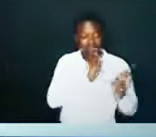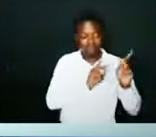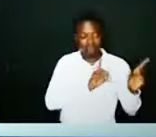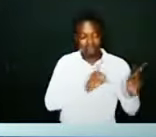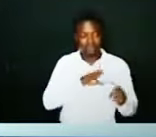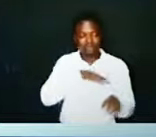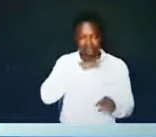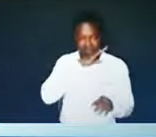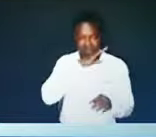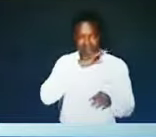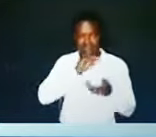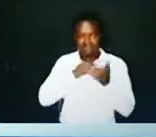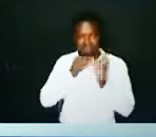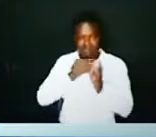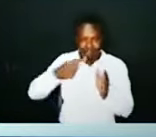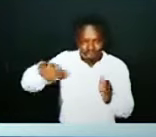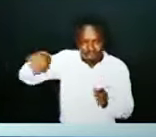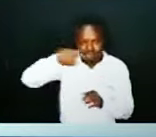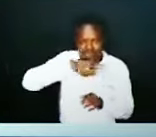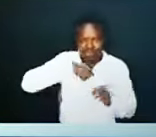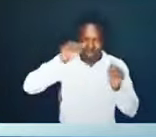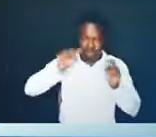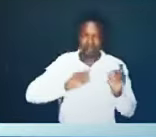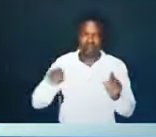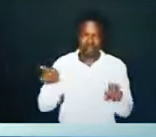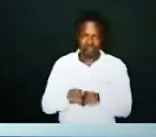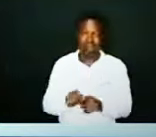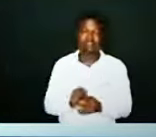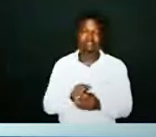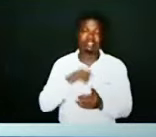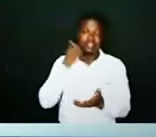Daniel chapter 6 from verse